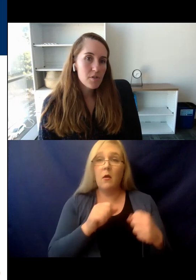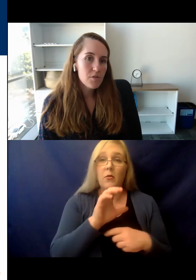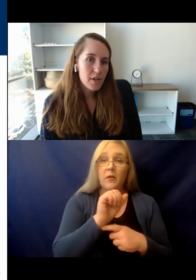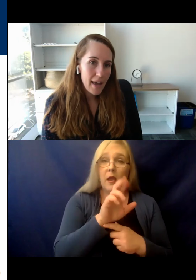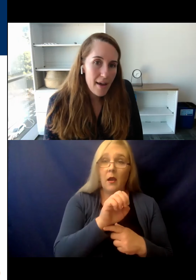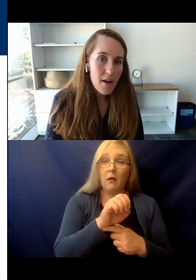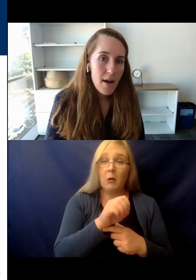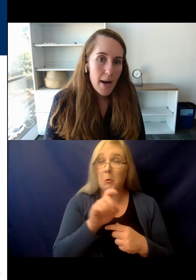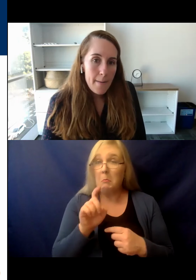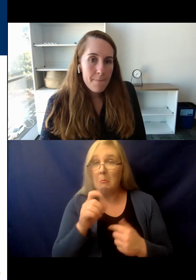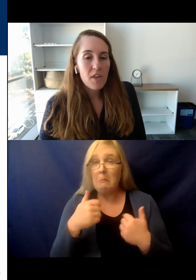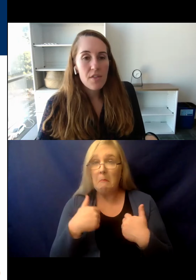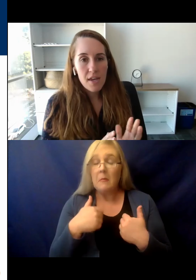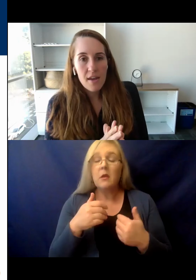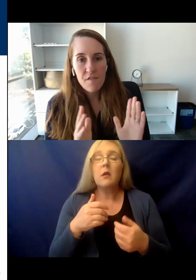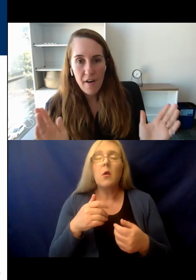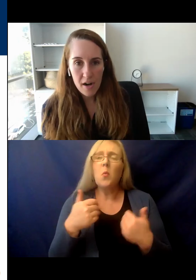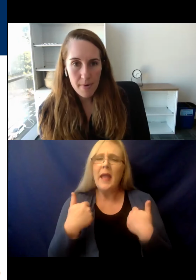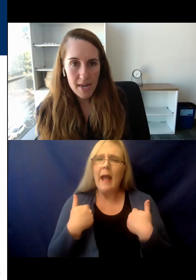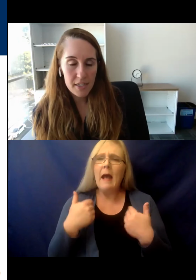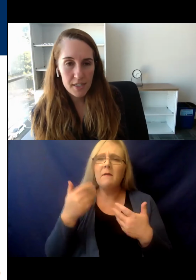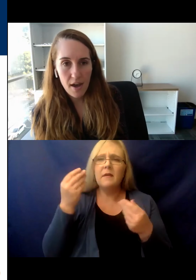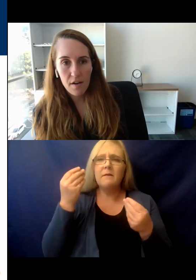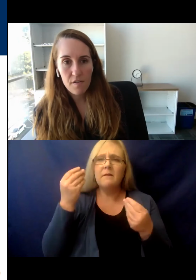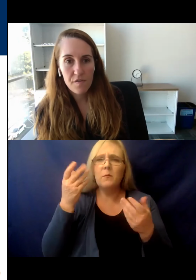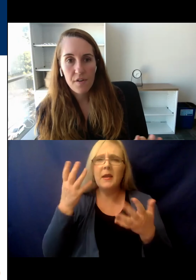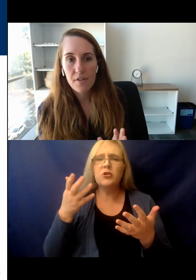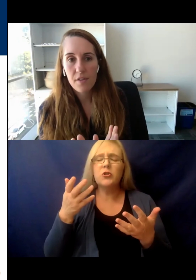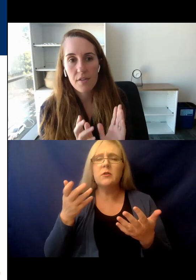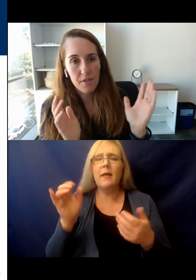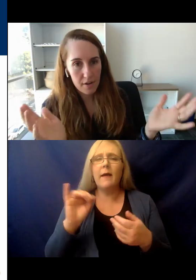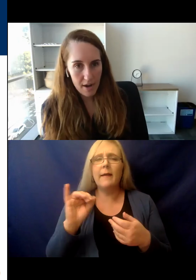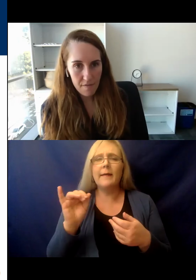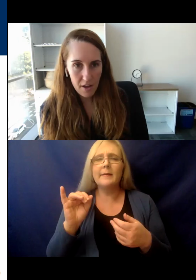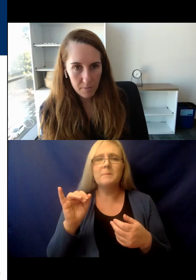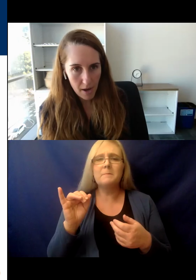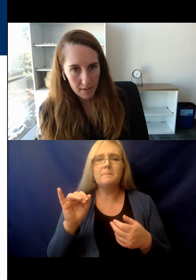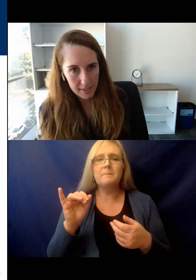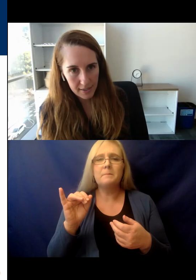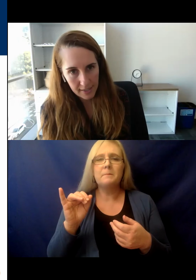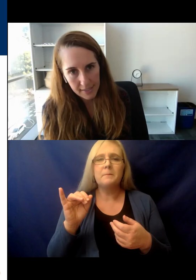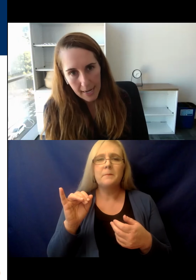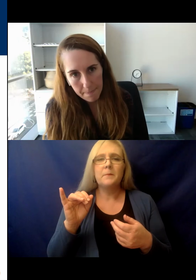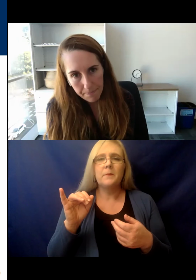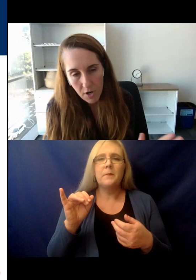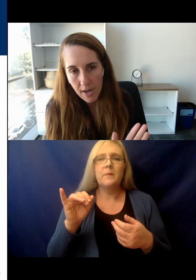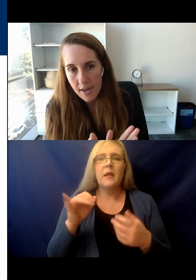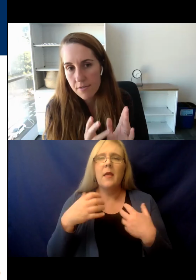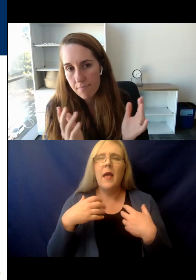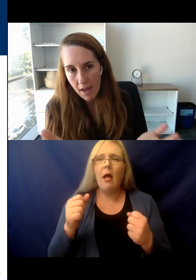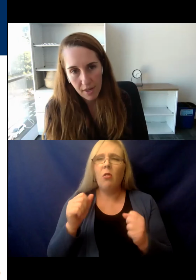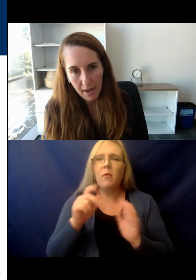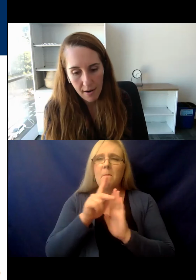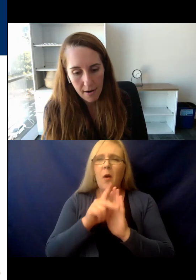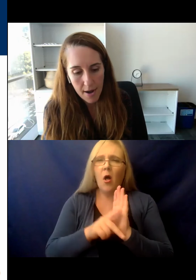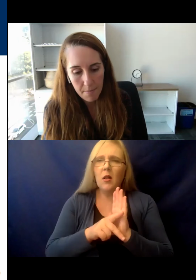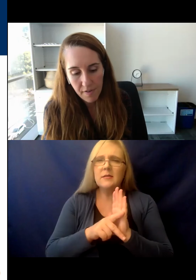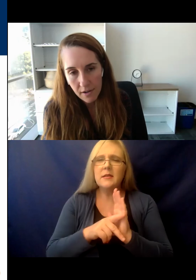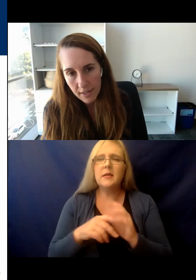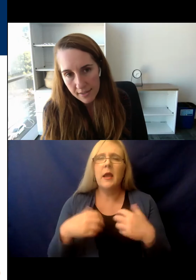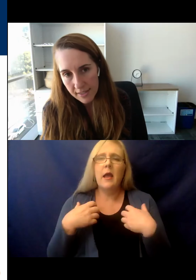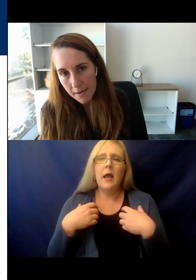be able to look at the environment of the kind of health policy landscape and